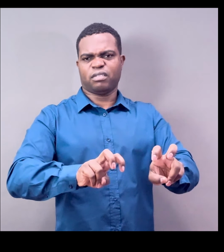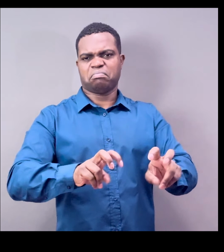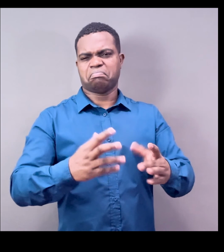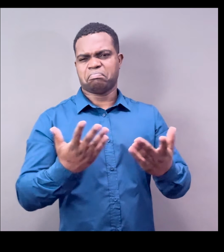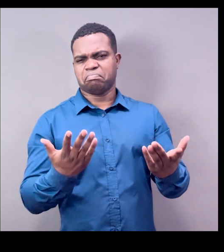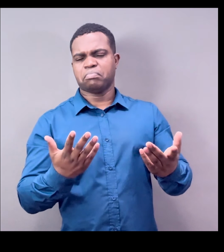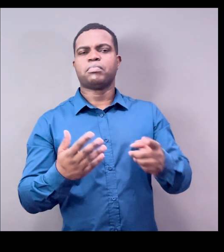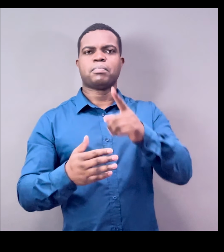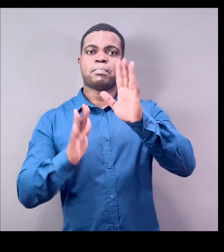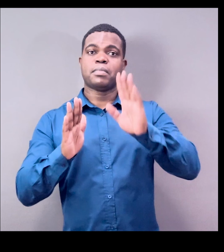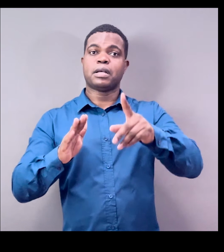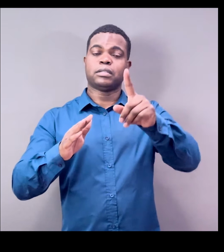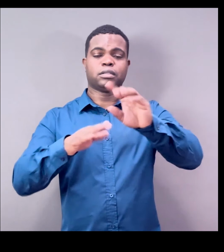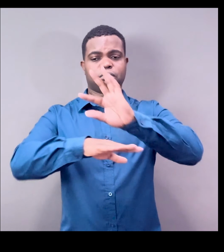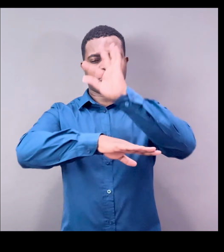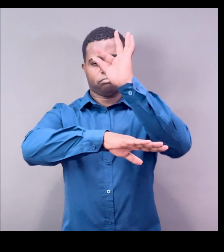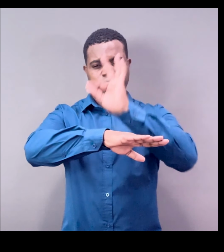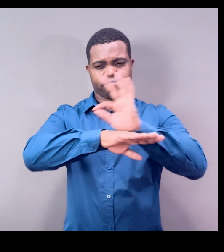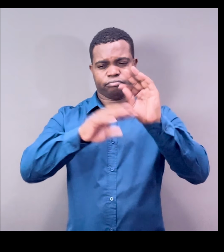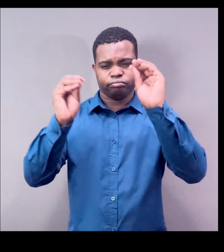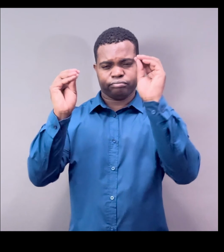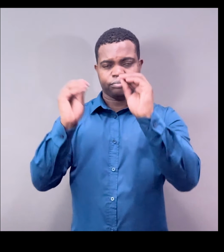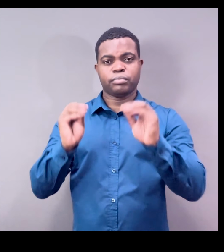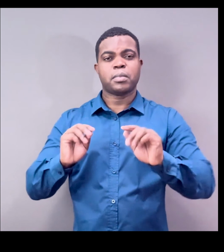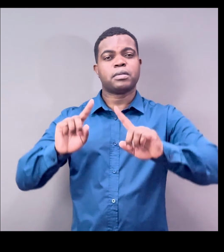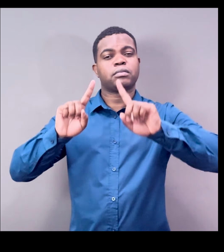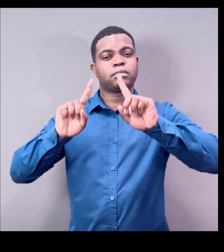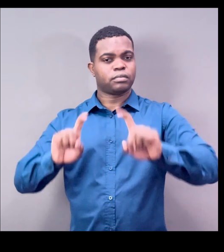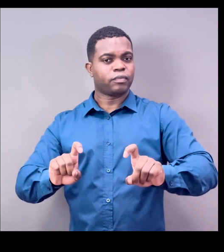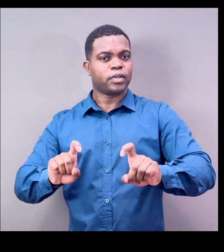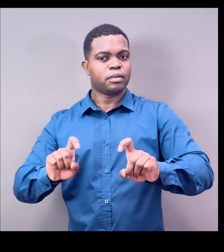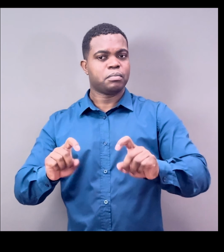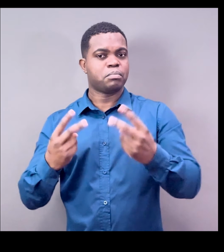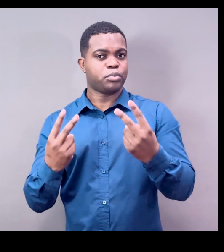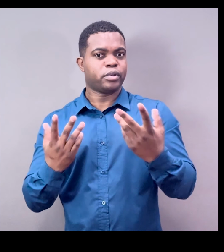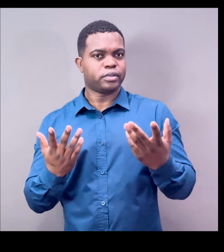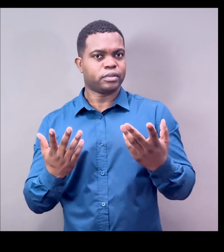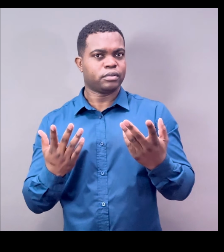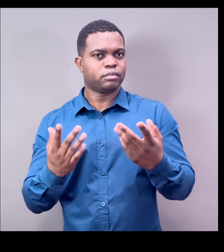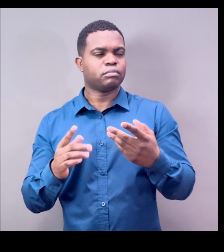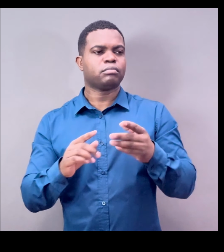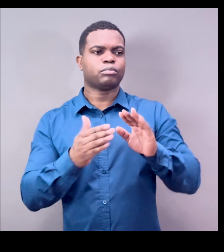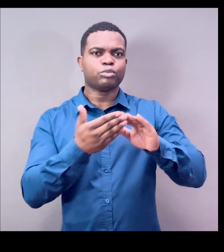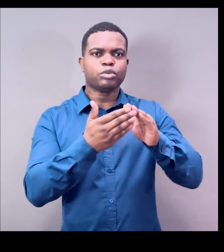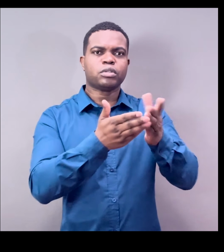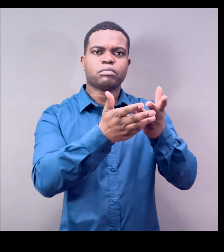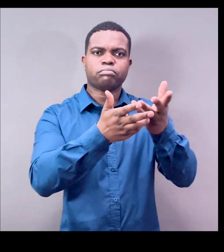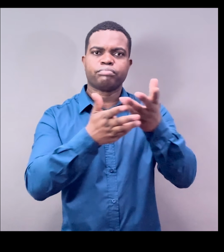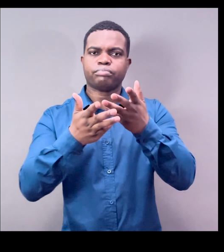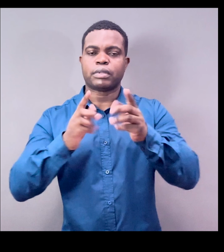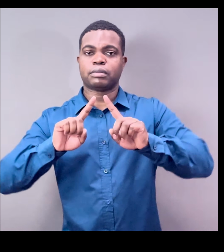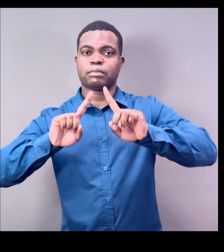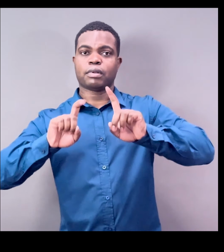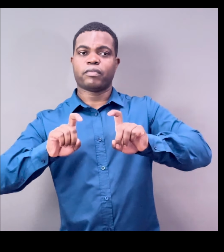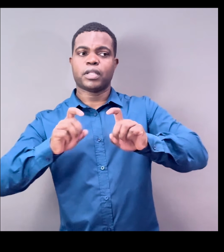You need to design a survey. Now this engagement preferences survey is